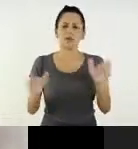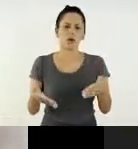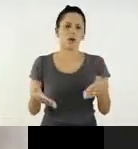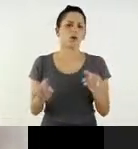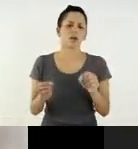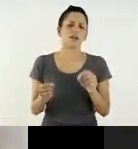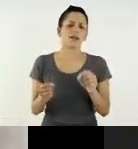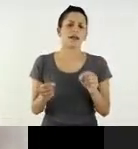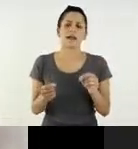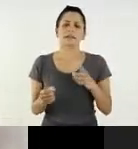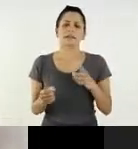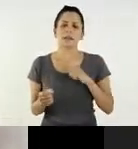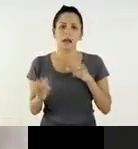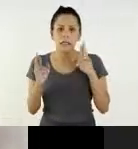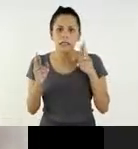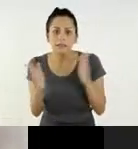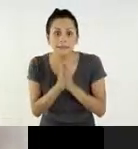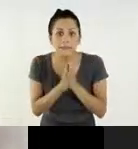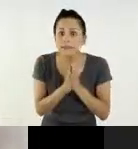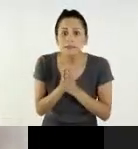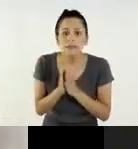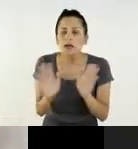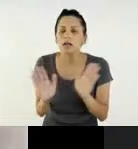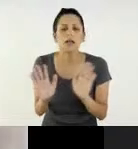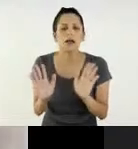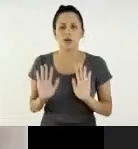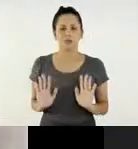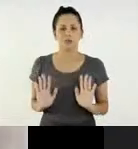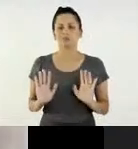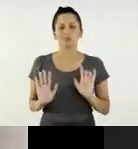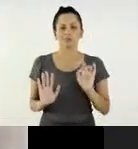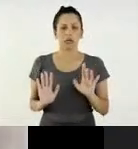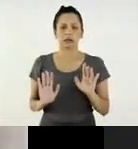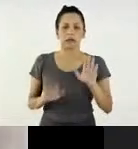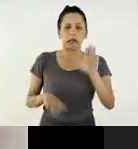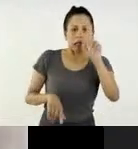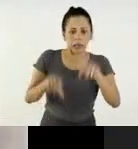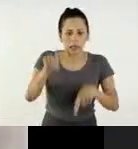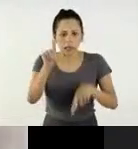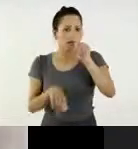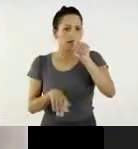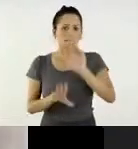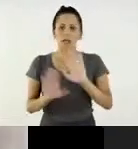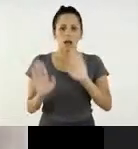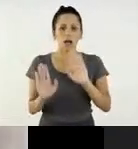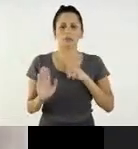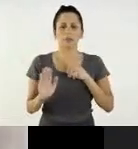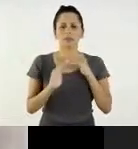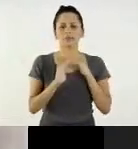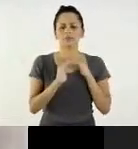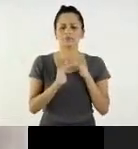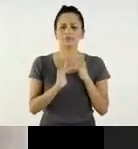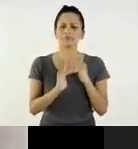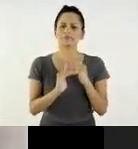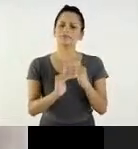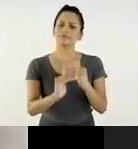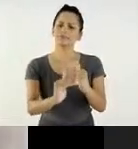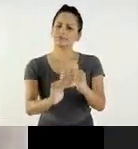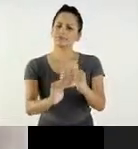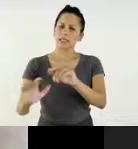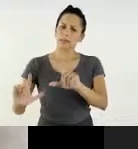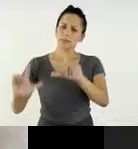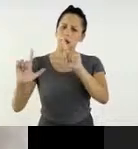of text, or the sort of hierarchy between text and image. I'm always thinking about how to trouble that relationship